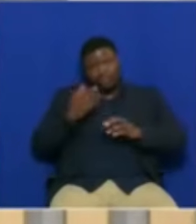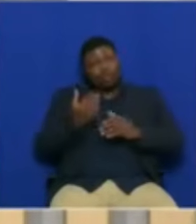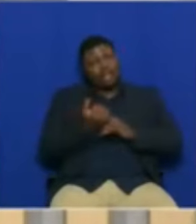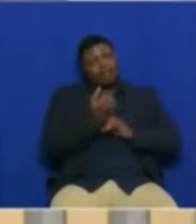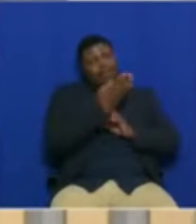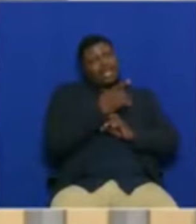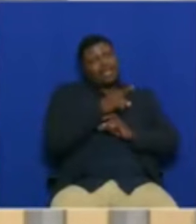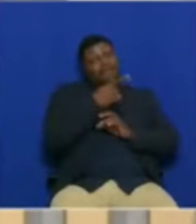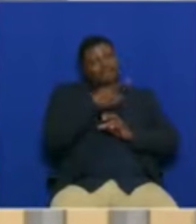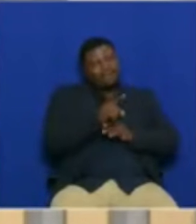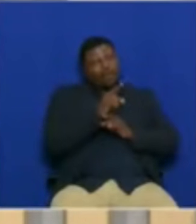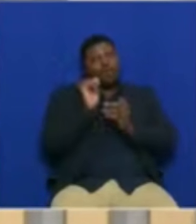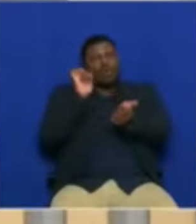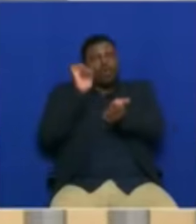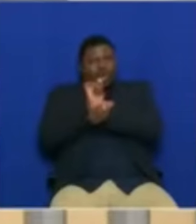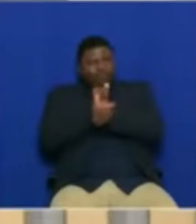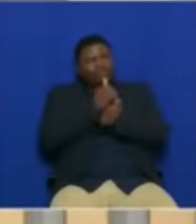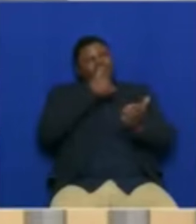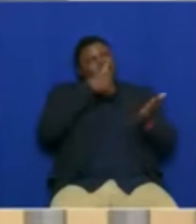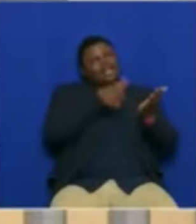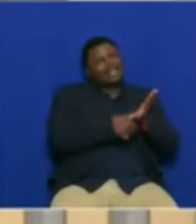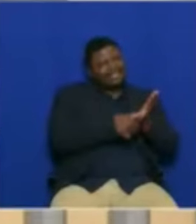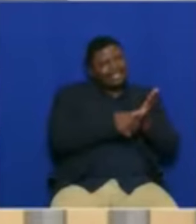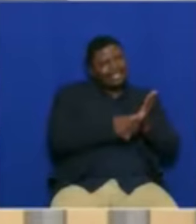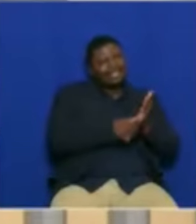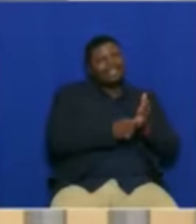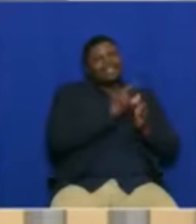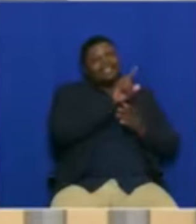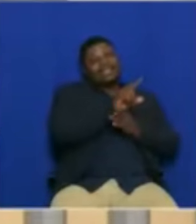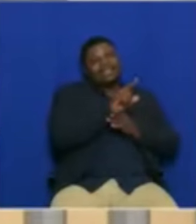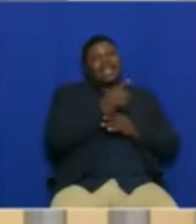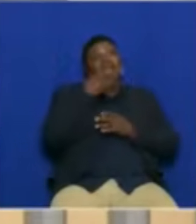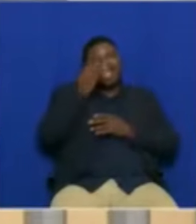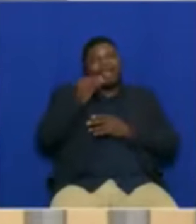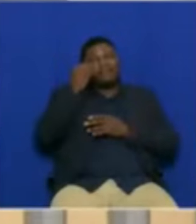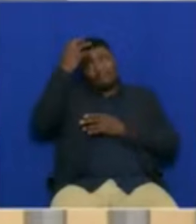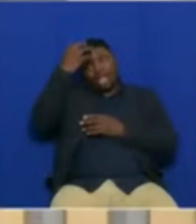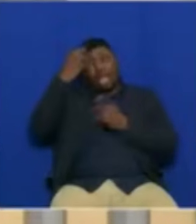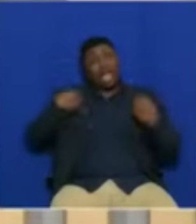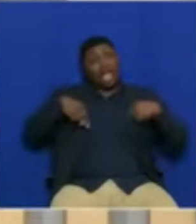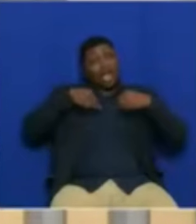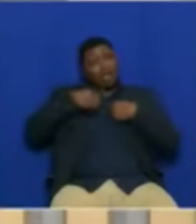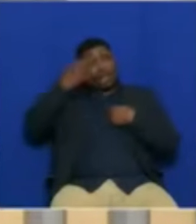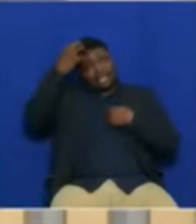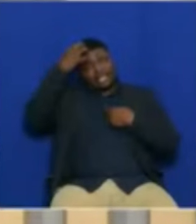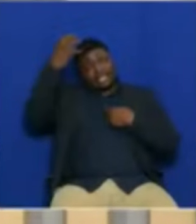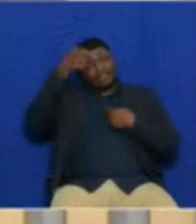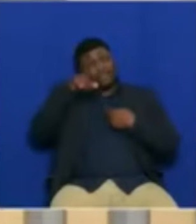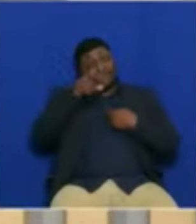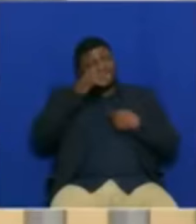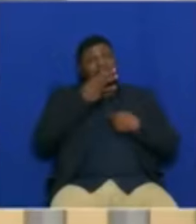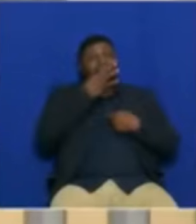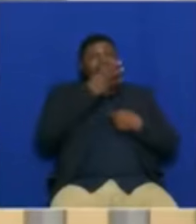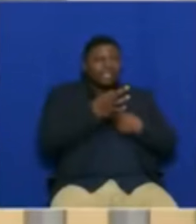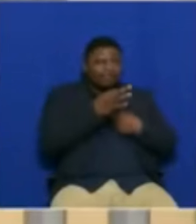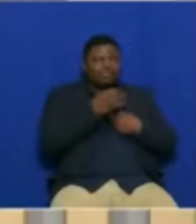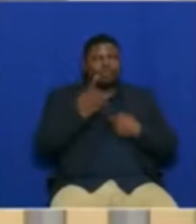criminal investigator that's there that says, okay, we're going to now prepare for the arrest, prepare for the